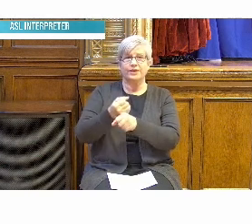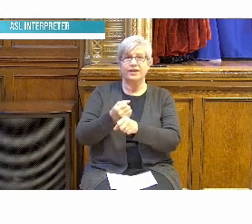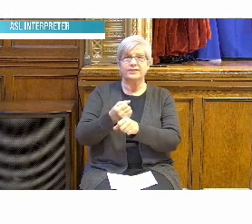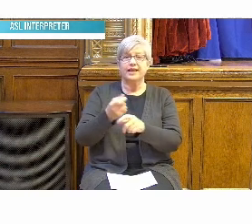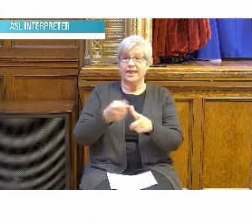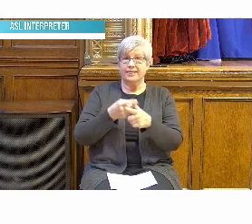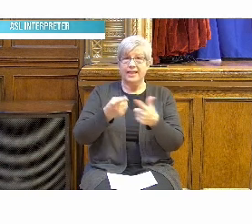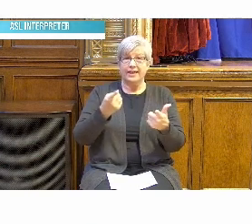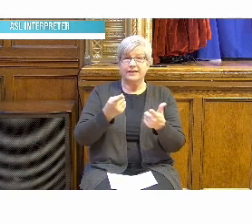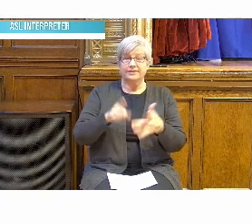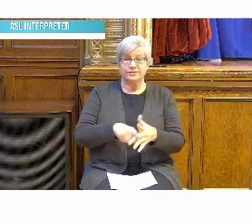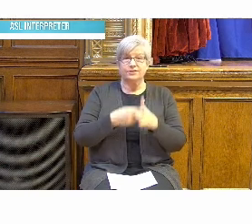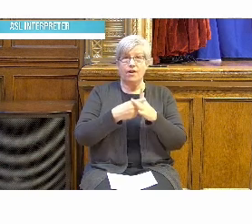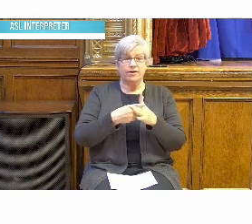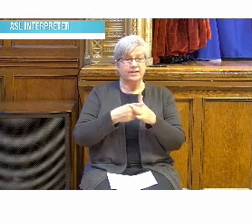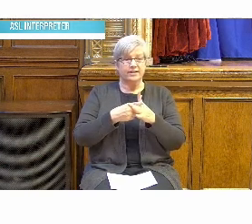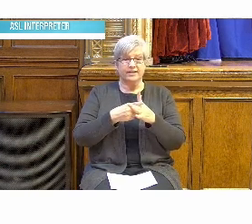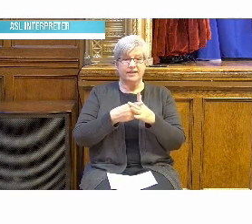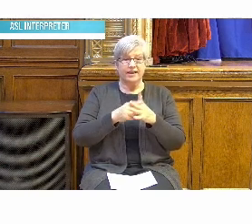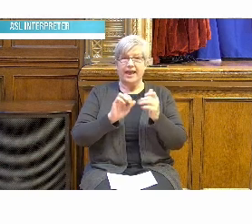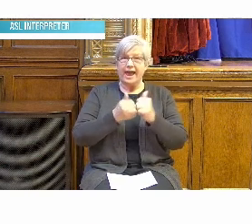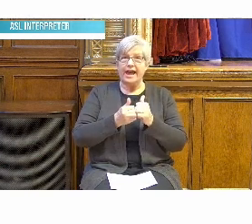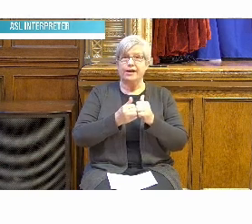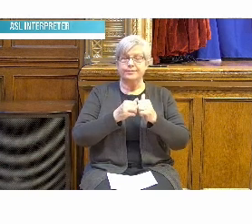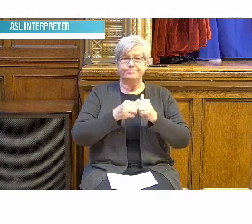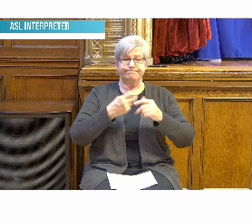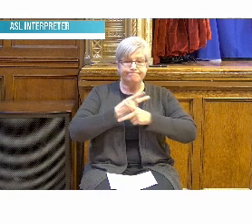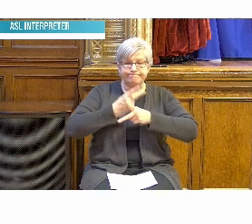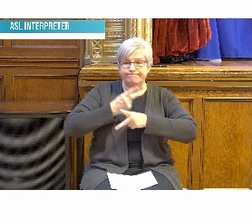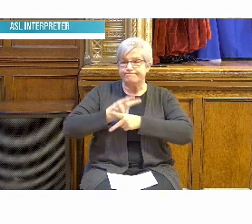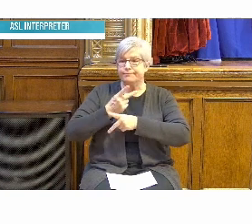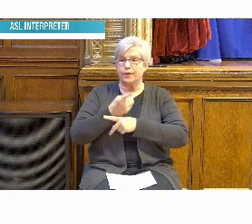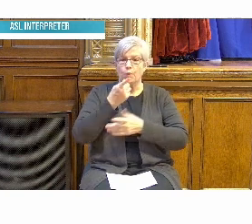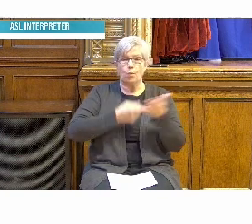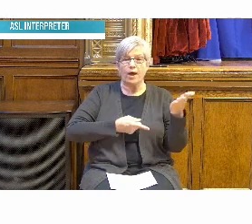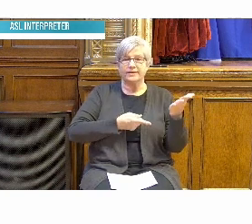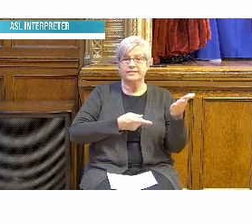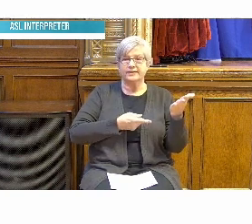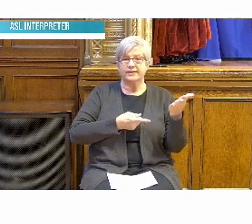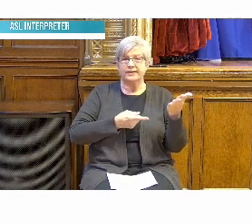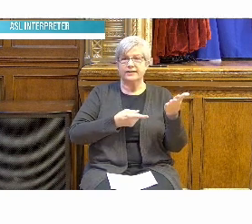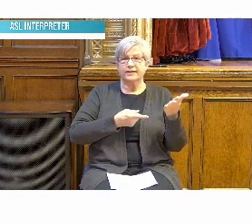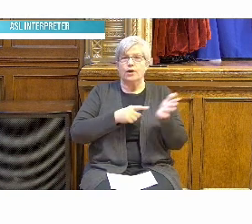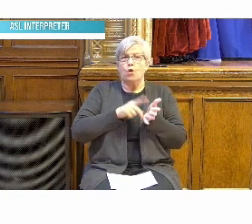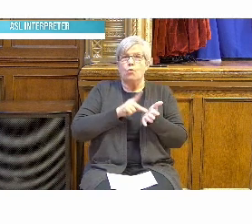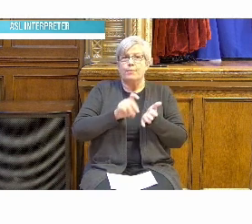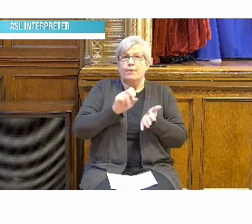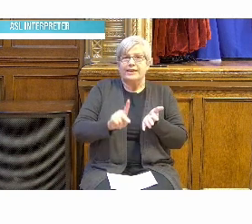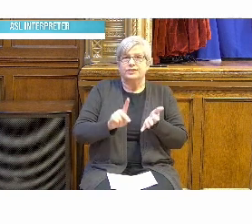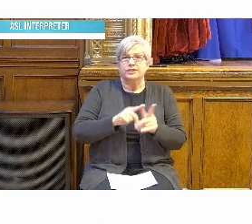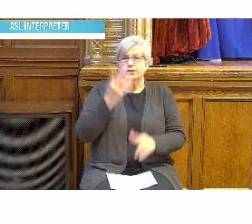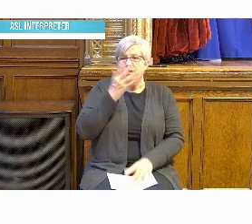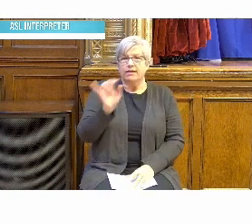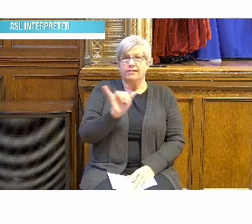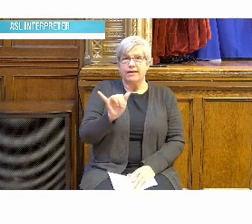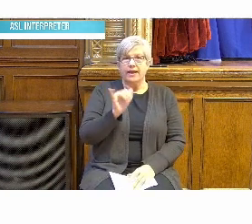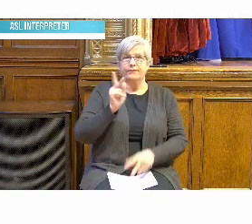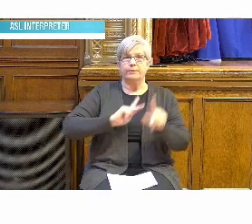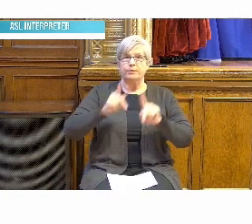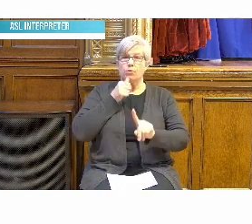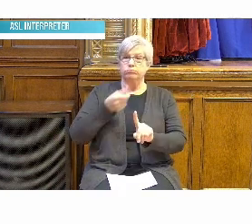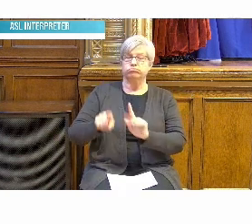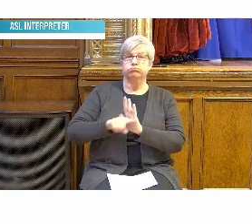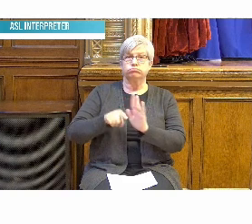to begin to look at how we determine what reparations should look like for those who've been